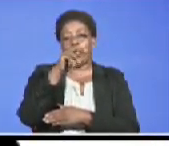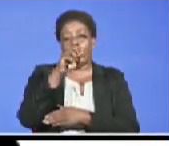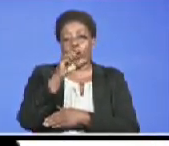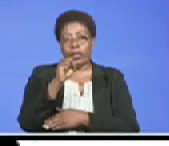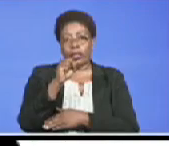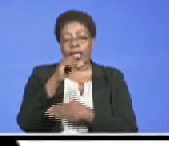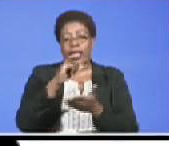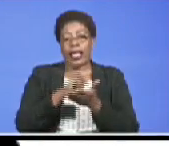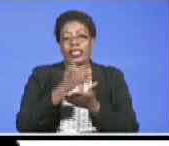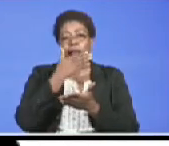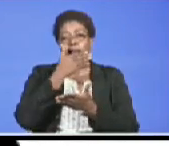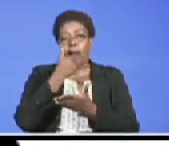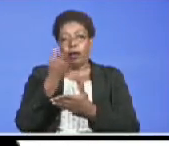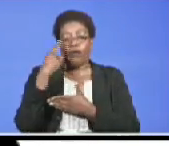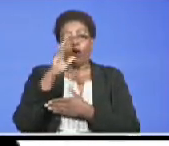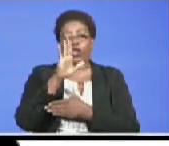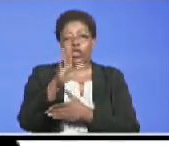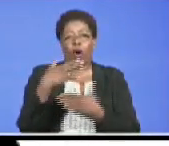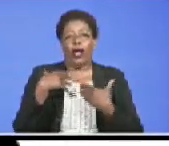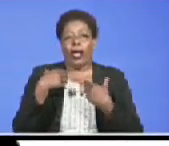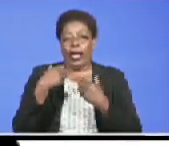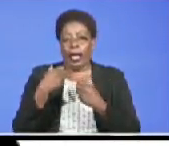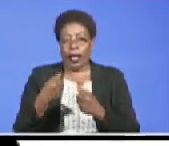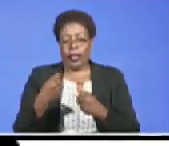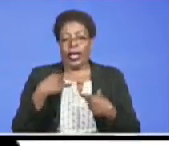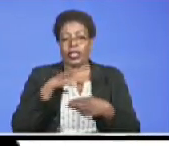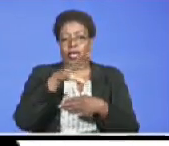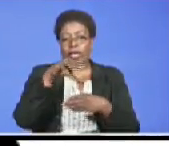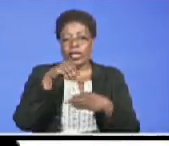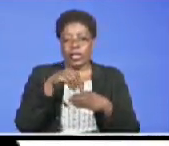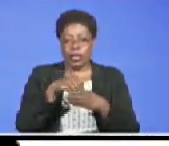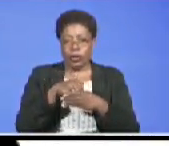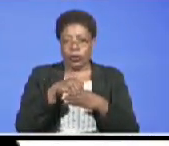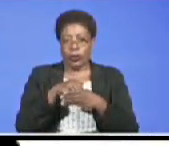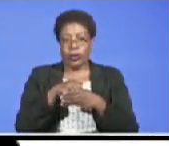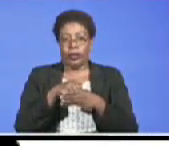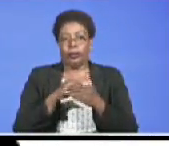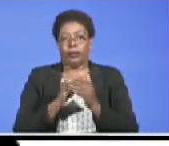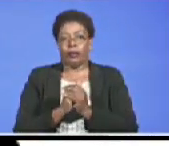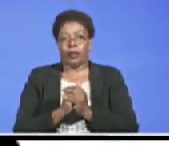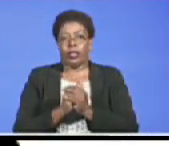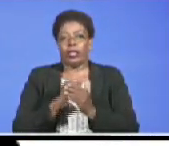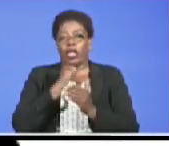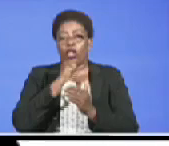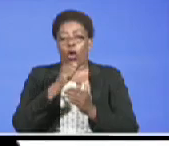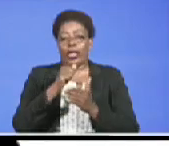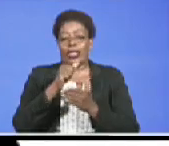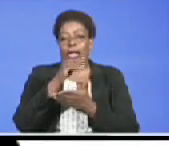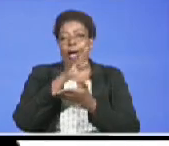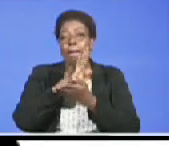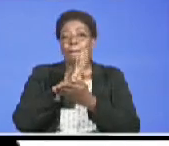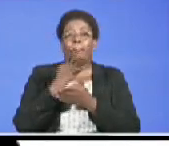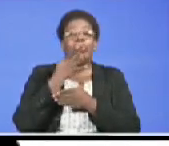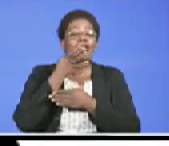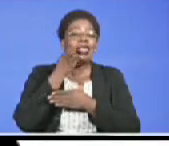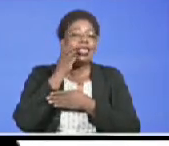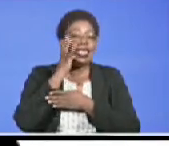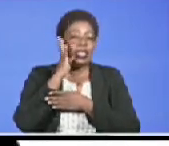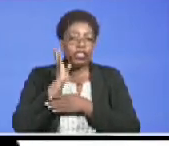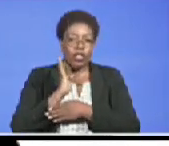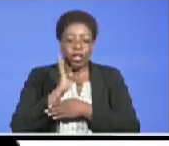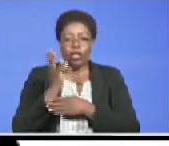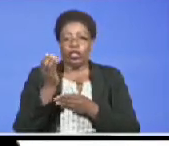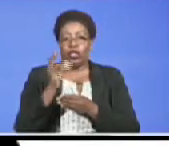The company also endorses two other brands that include Genial Day. They're not bleached, they have no phthalates, no